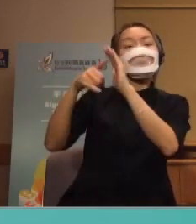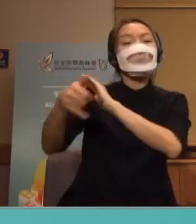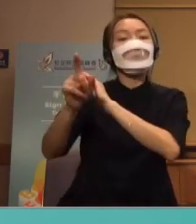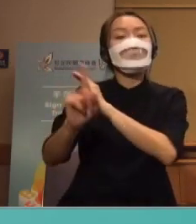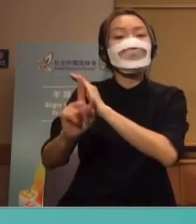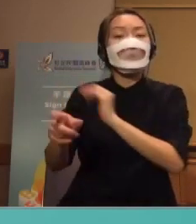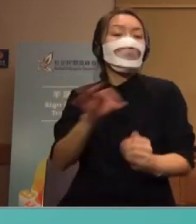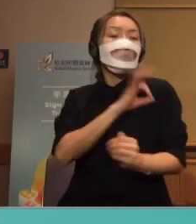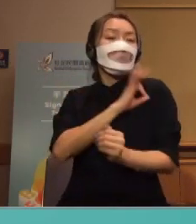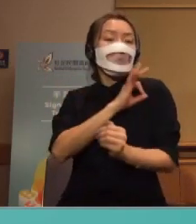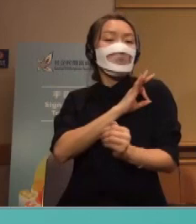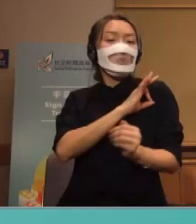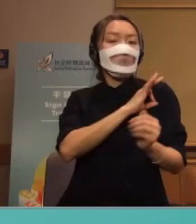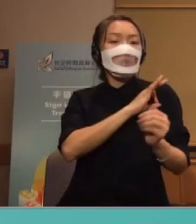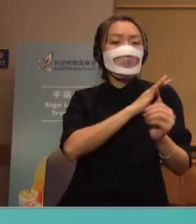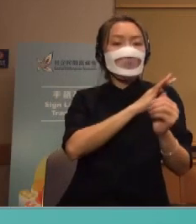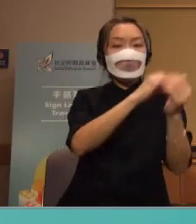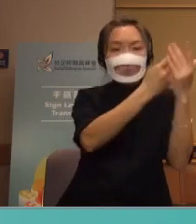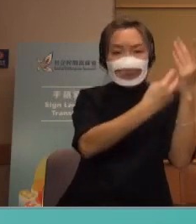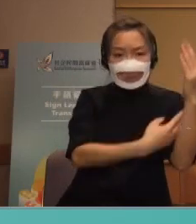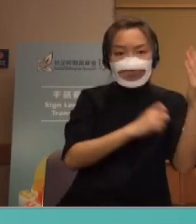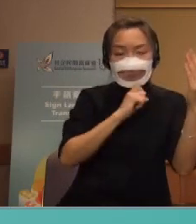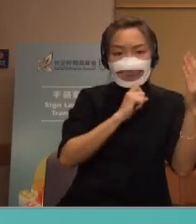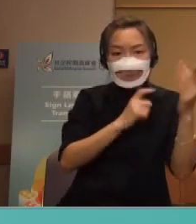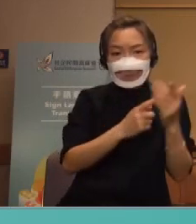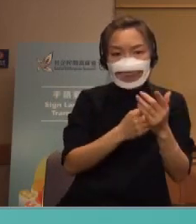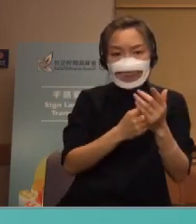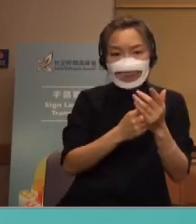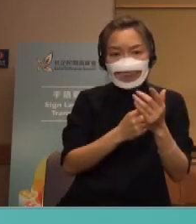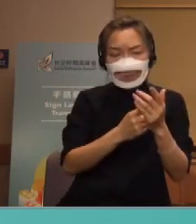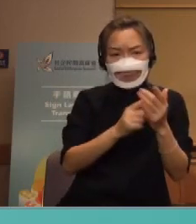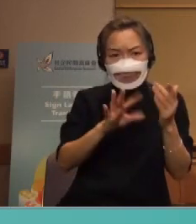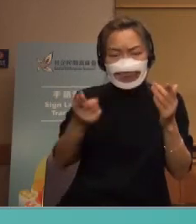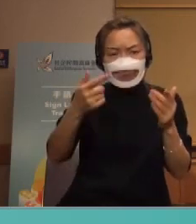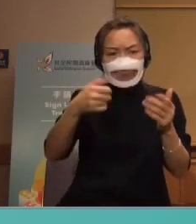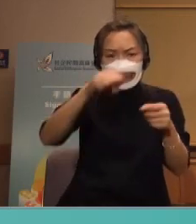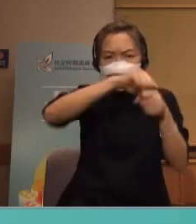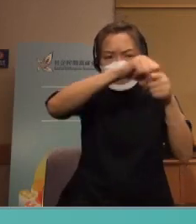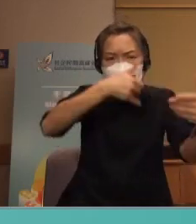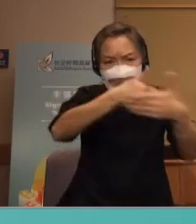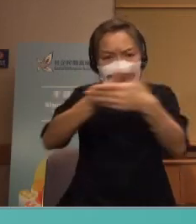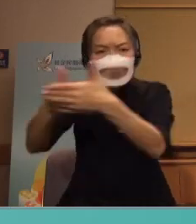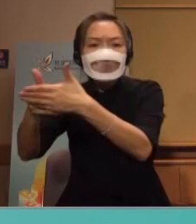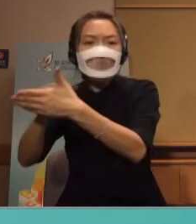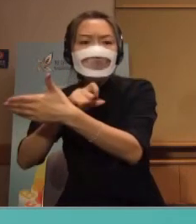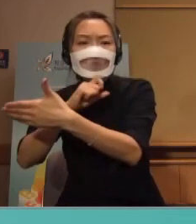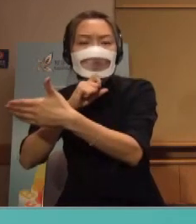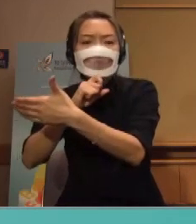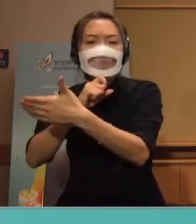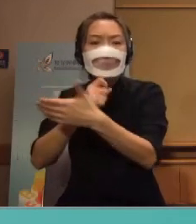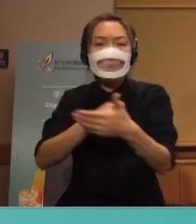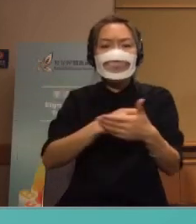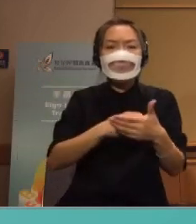kind of like there's a barrier that you have to overcome apart from the UI UX problem, but at least you need to have a crypto wallet, you have a bank account.